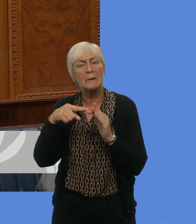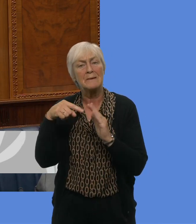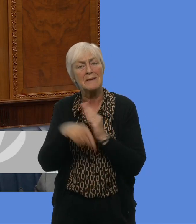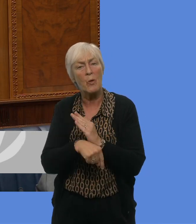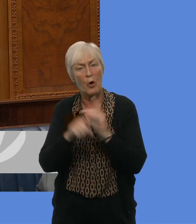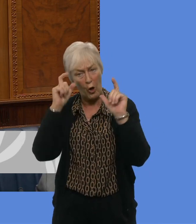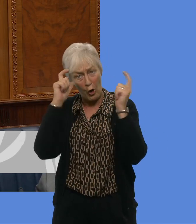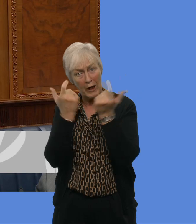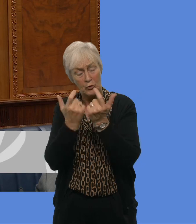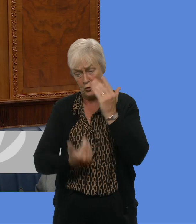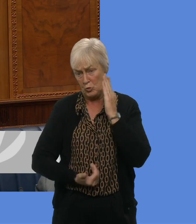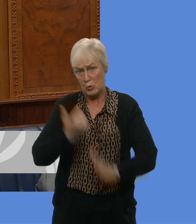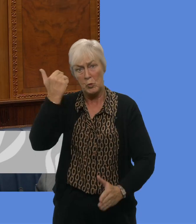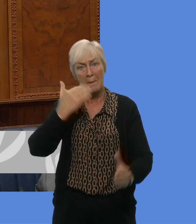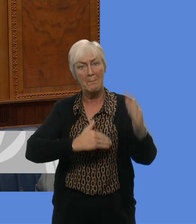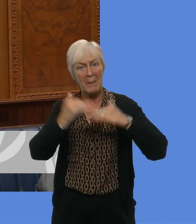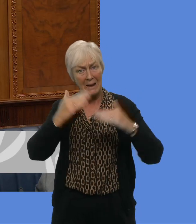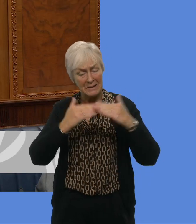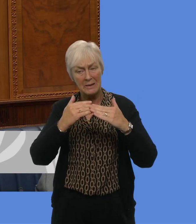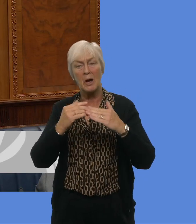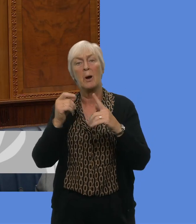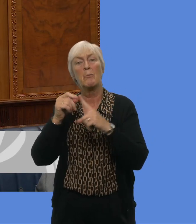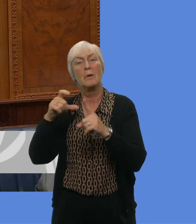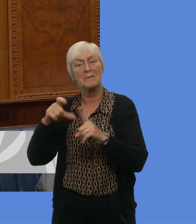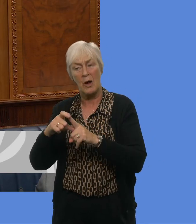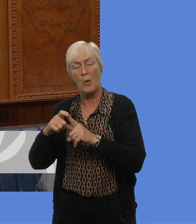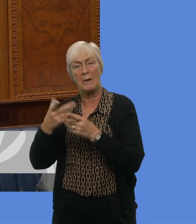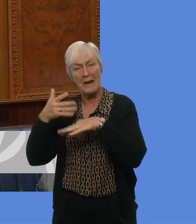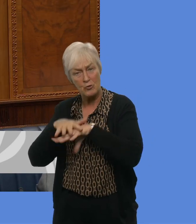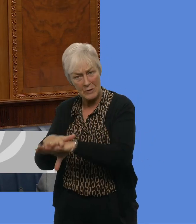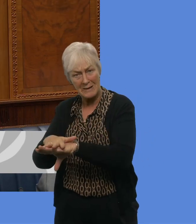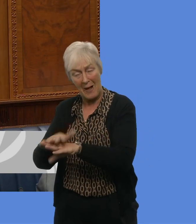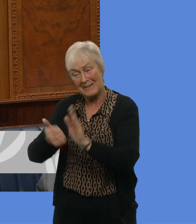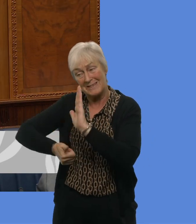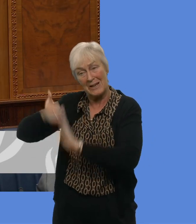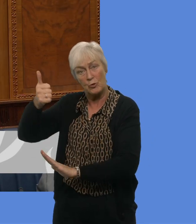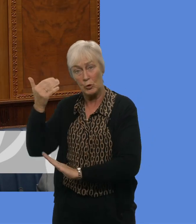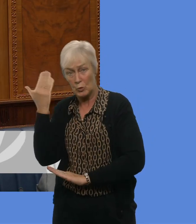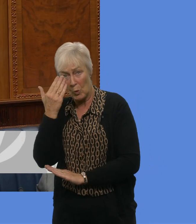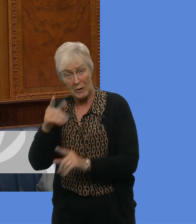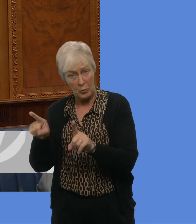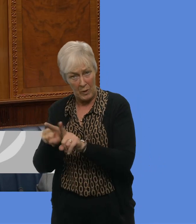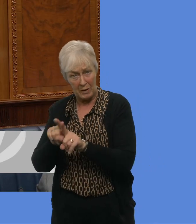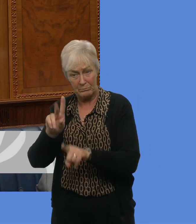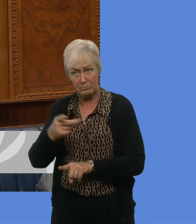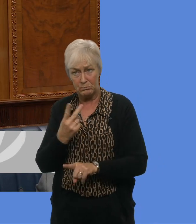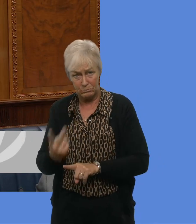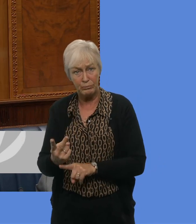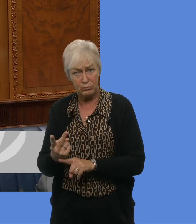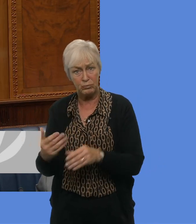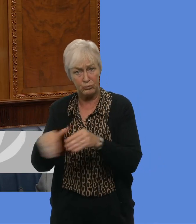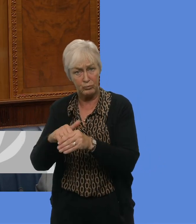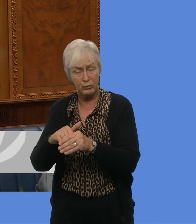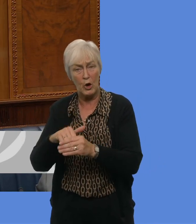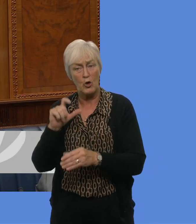getting a new build, the Portadown Integrated Primary and Craigavon Senior High School. Question, Mr. Beattie. And